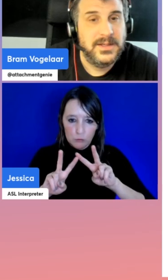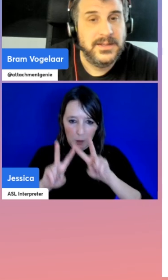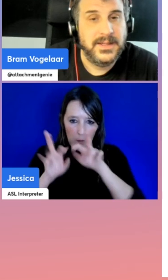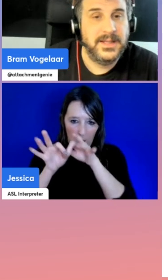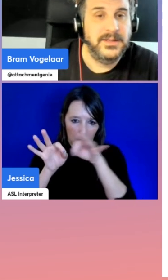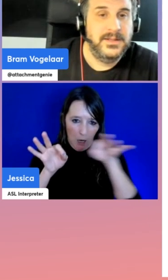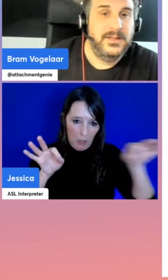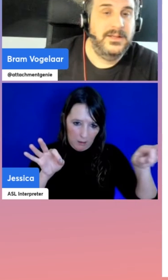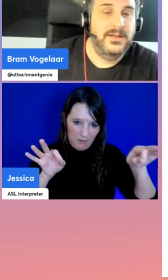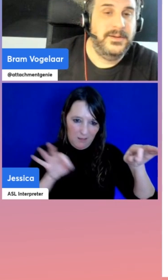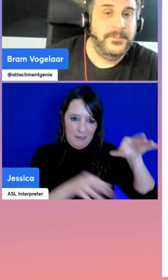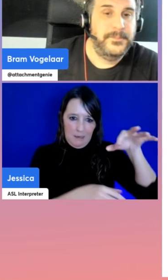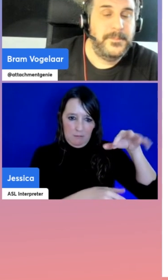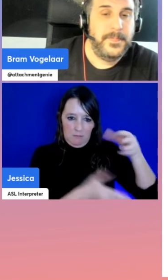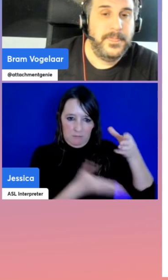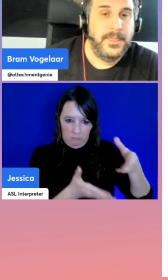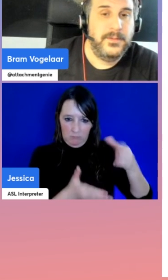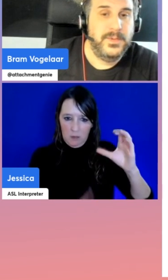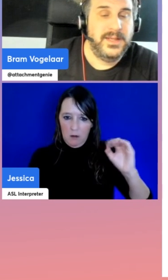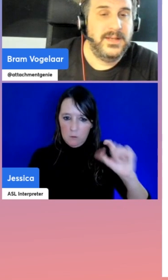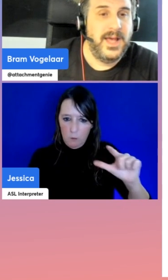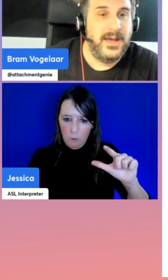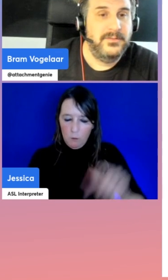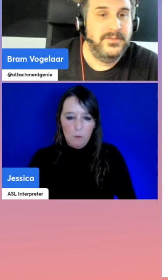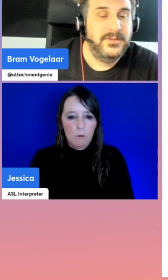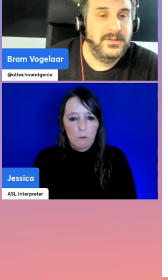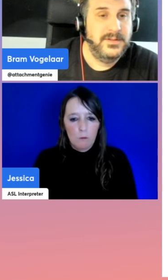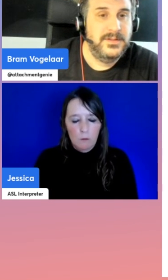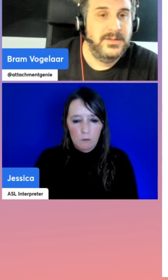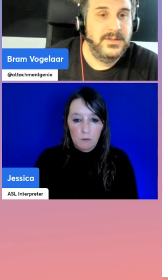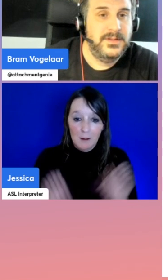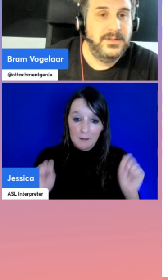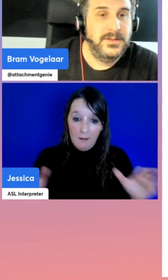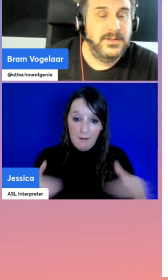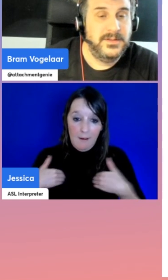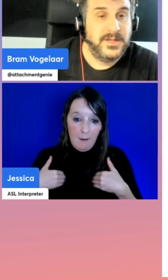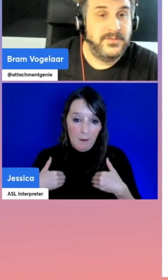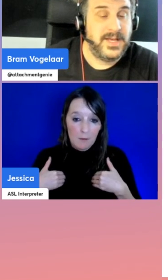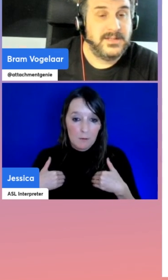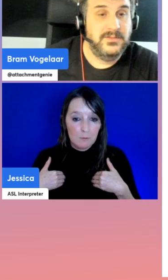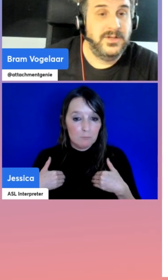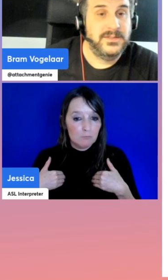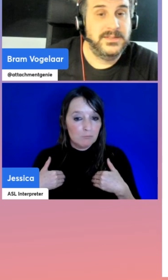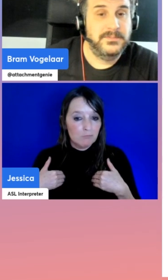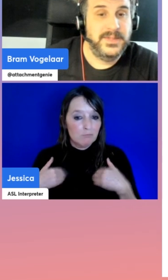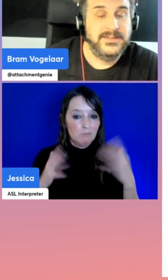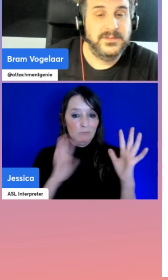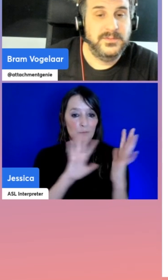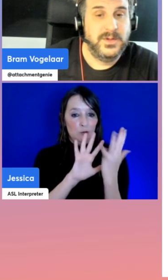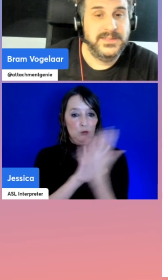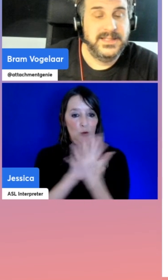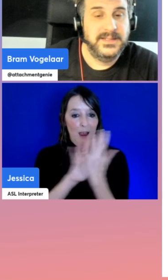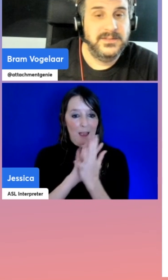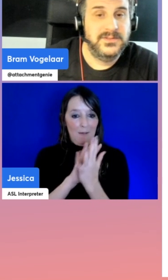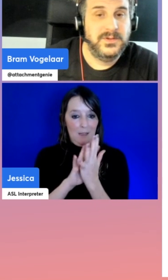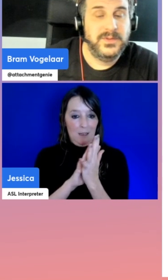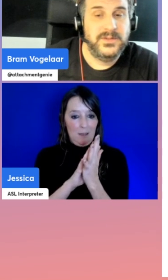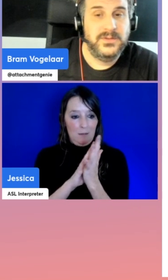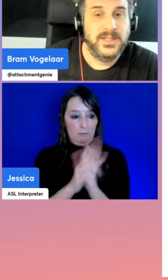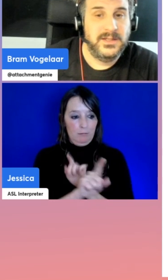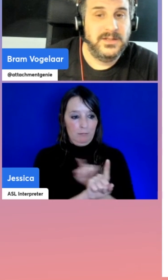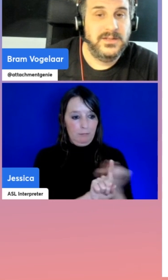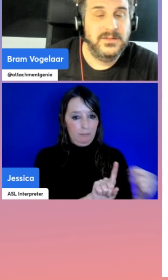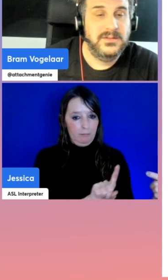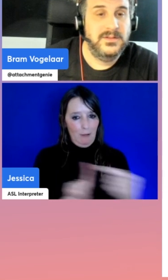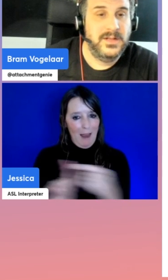Consul, and then we can have traffic actually routed based on what we send in. So what we